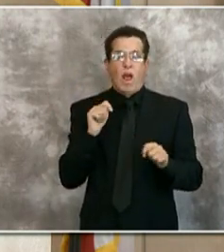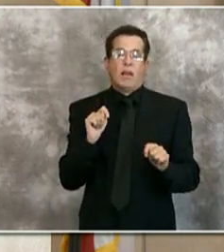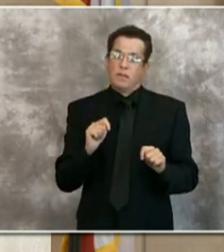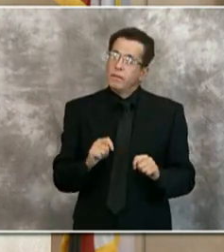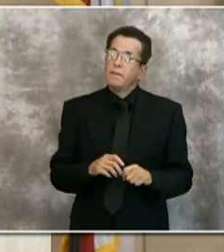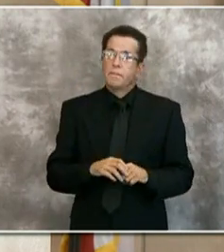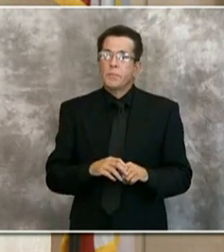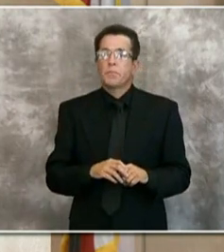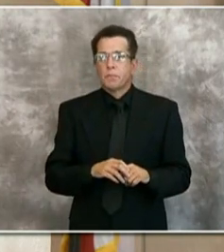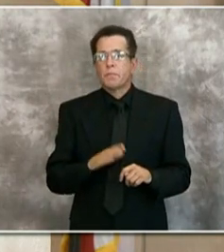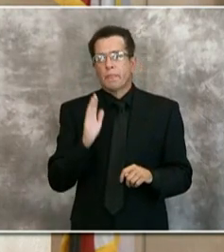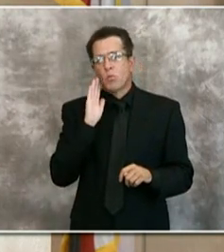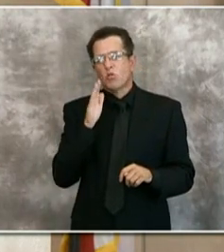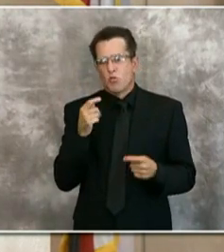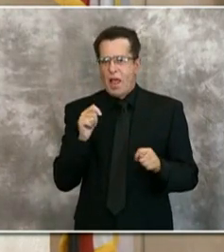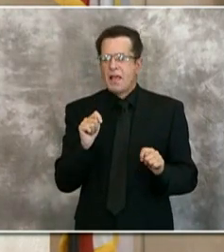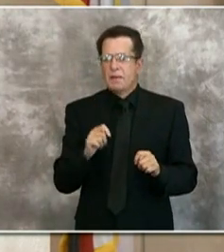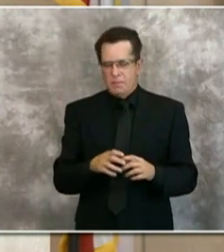Thank you.